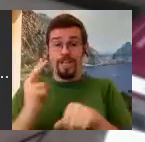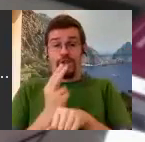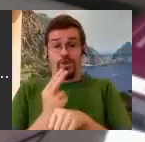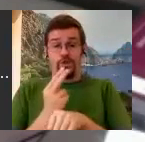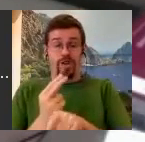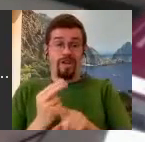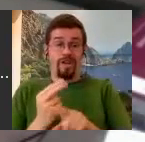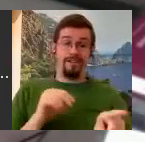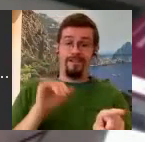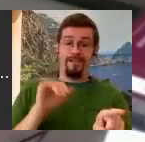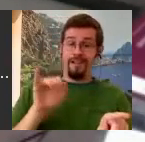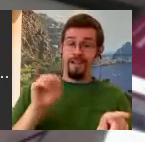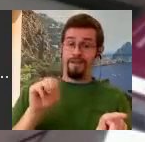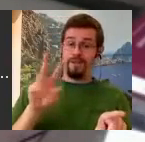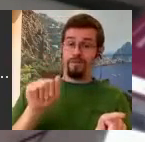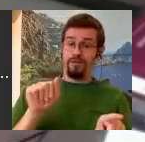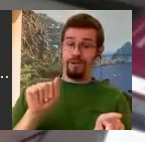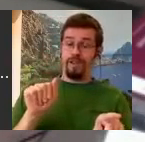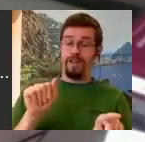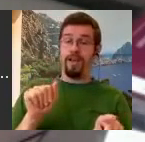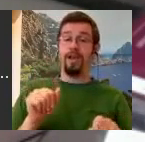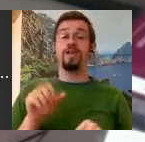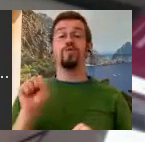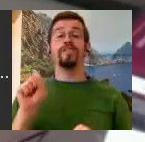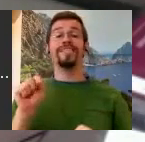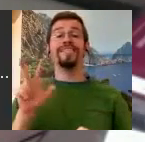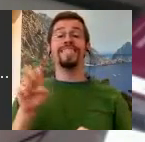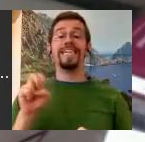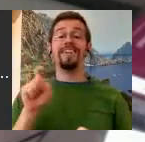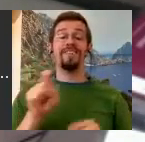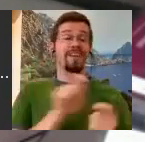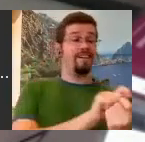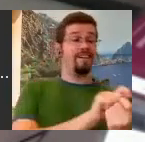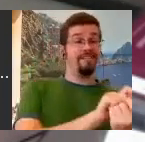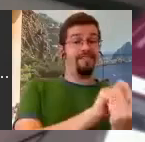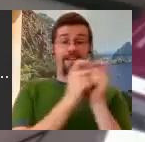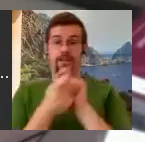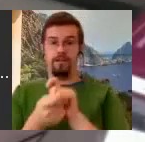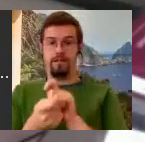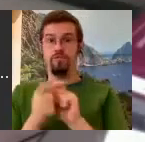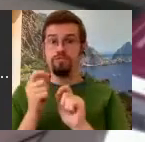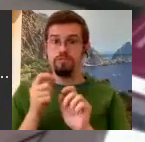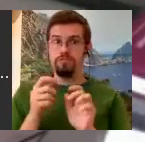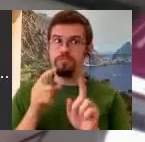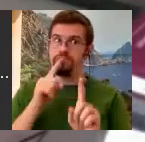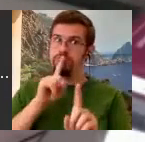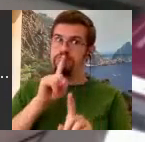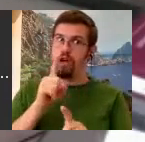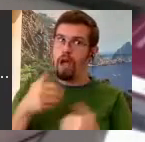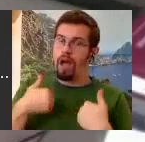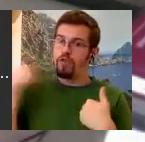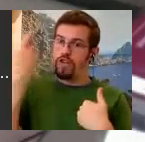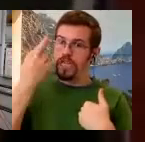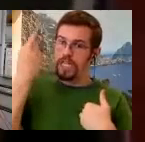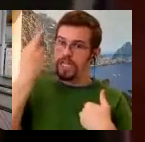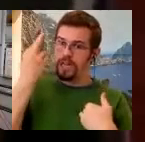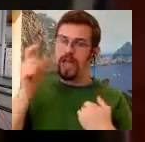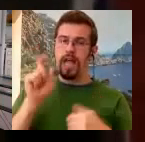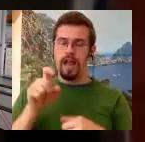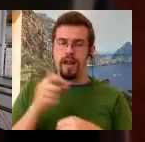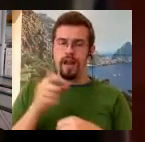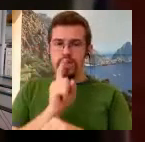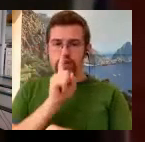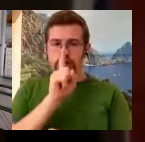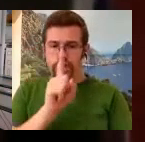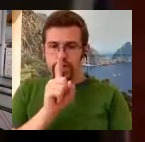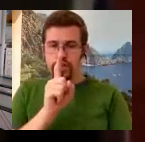IMWA. So when Steve had to do this conversion, we were doing it for a reason. Steve had to make sure that the